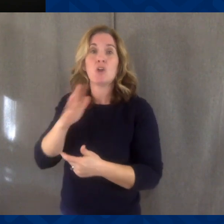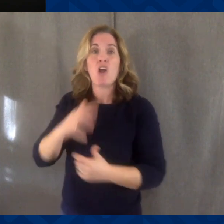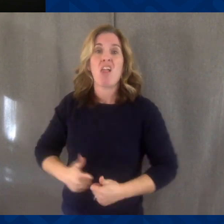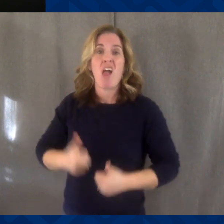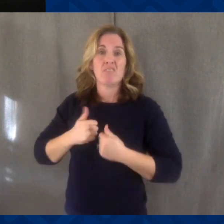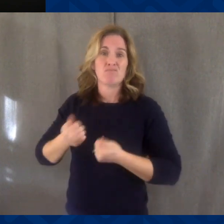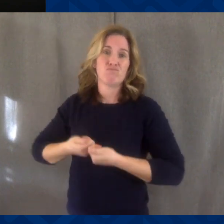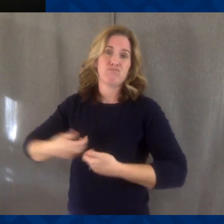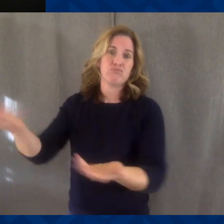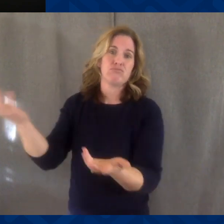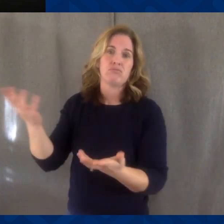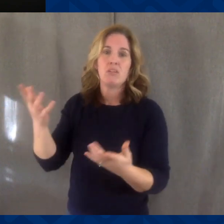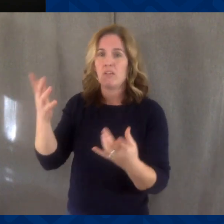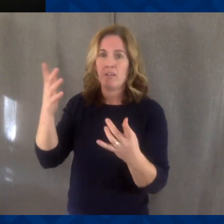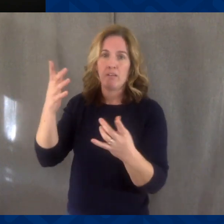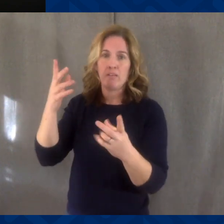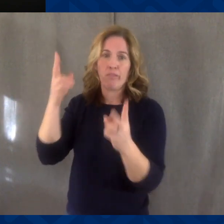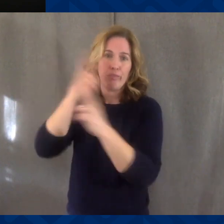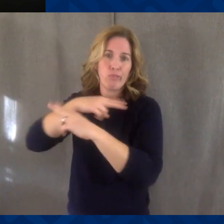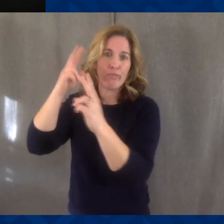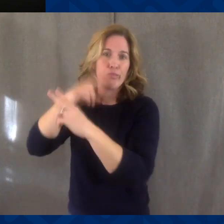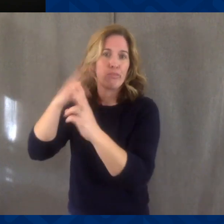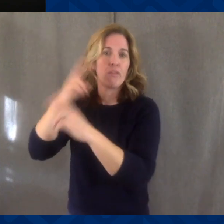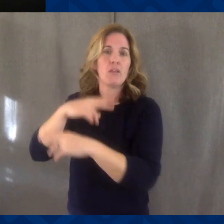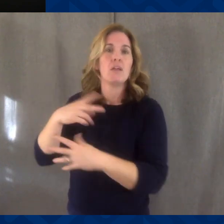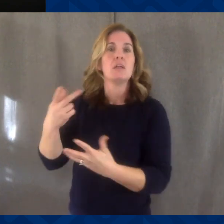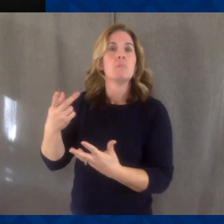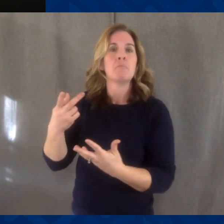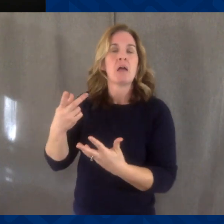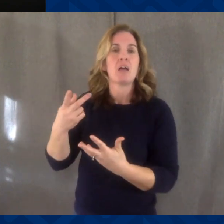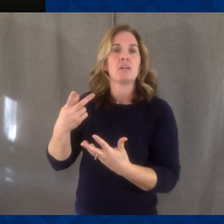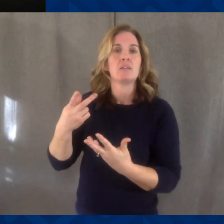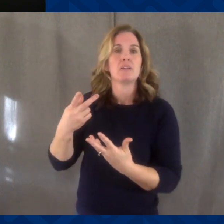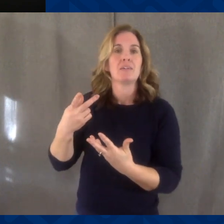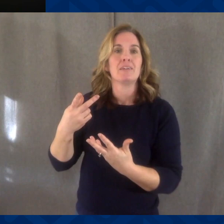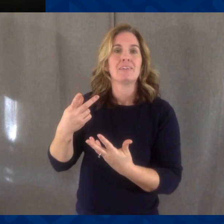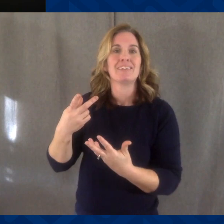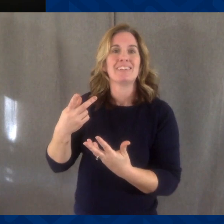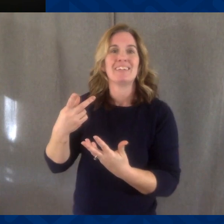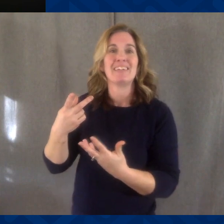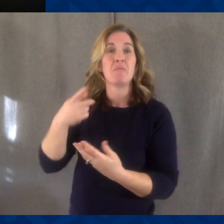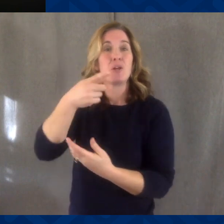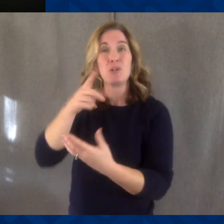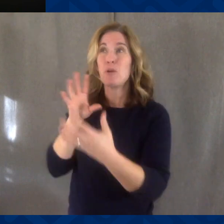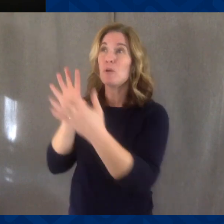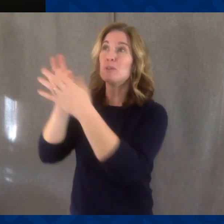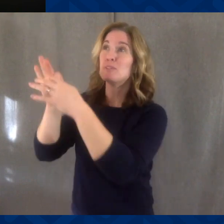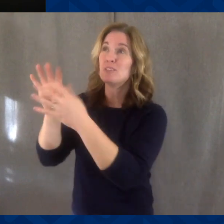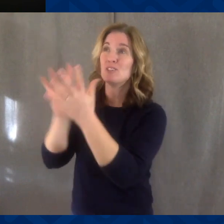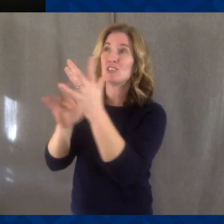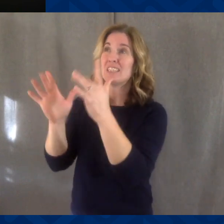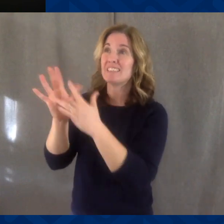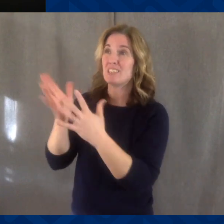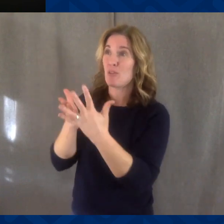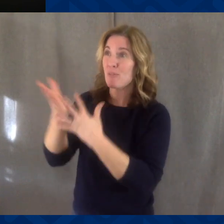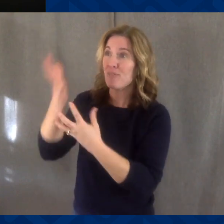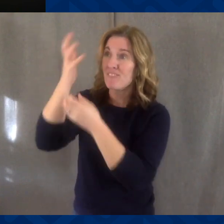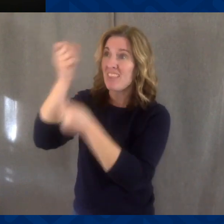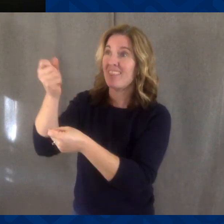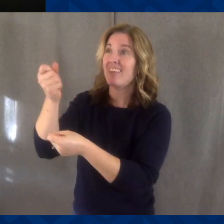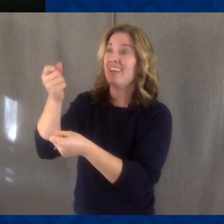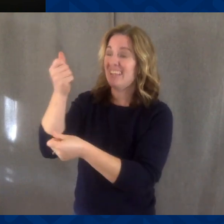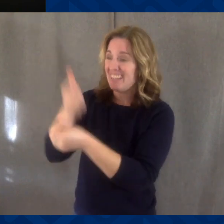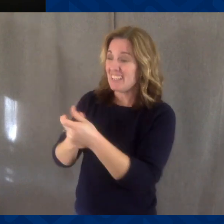That when you join yourself to Jesus by faith, every sin, past, present, and future, is